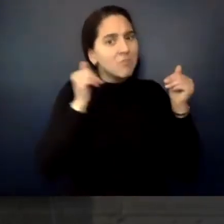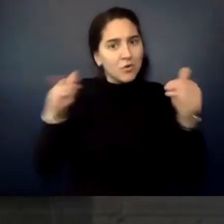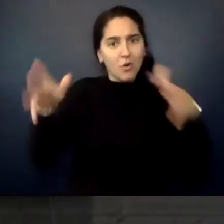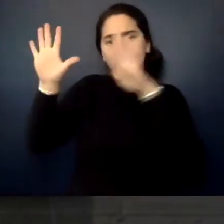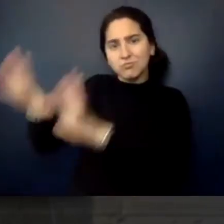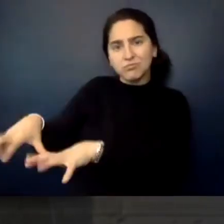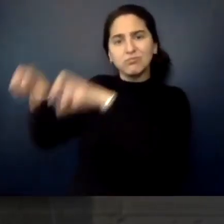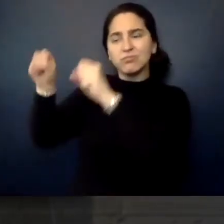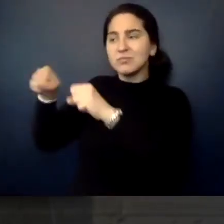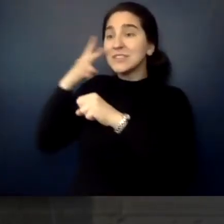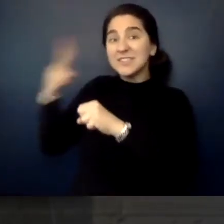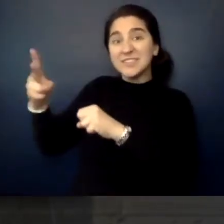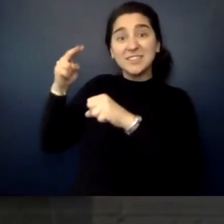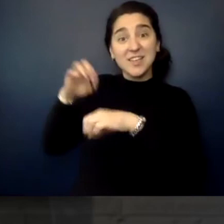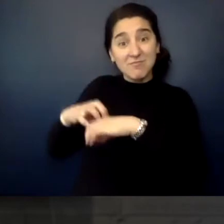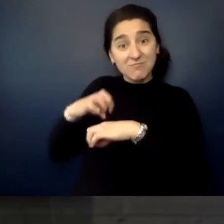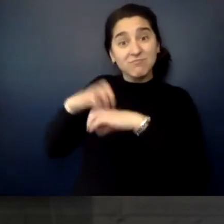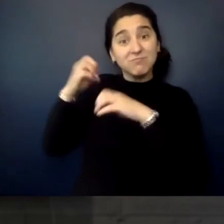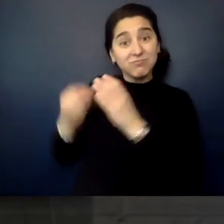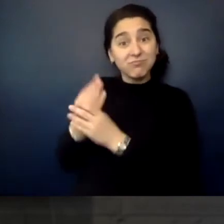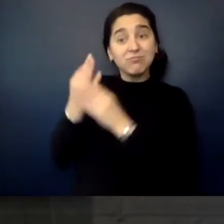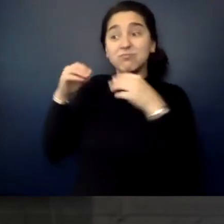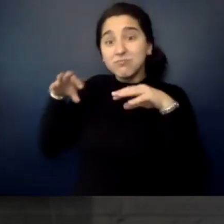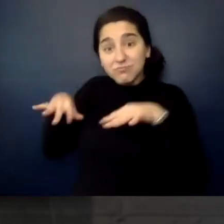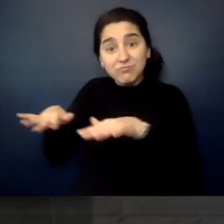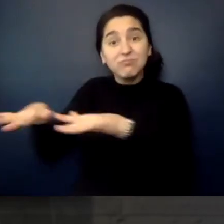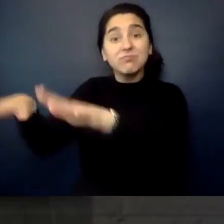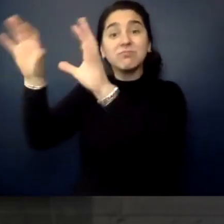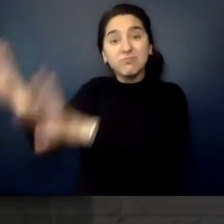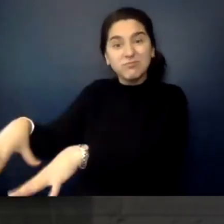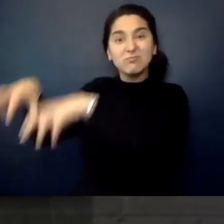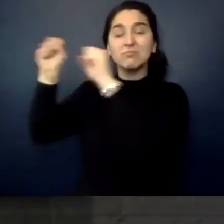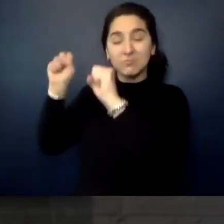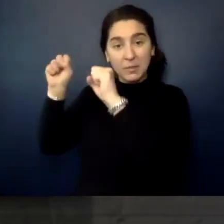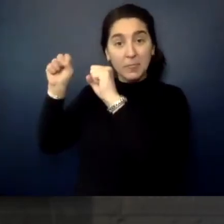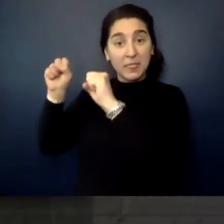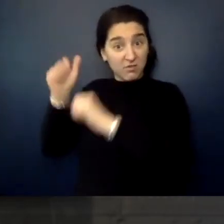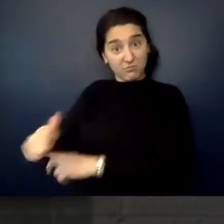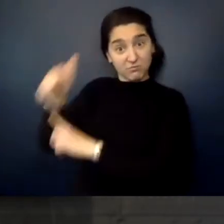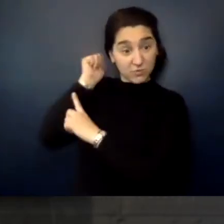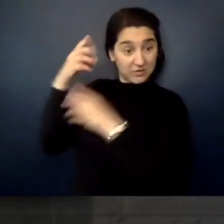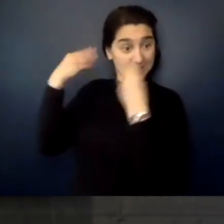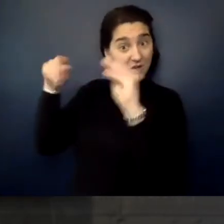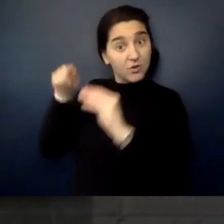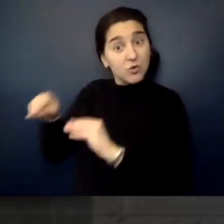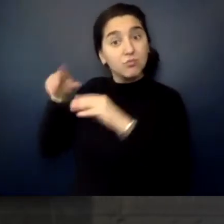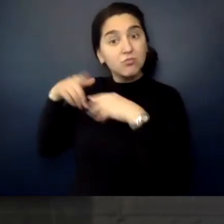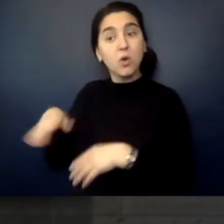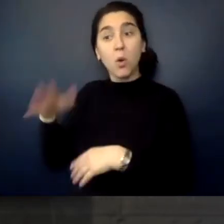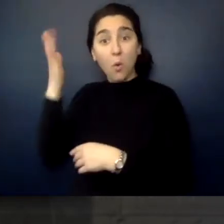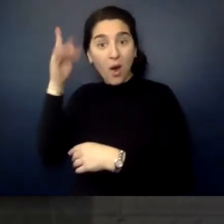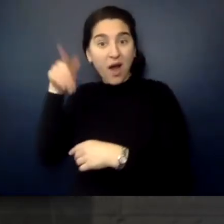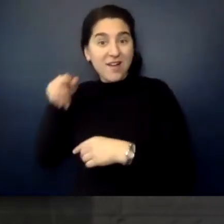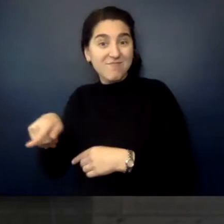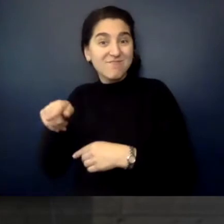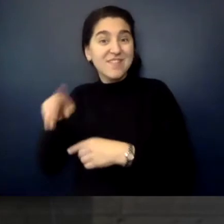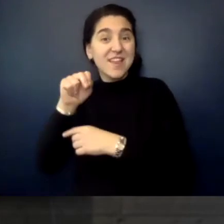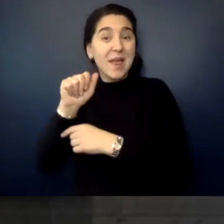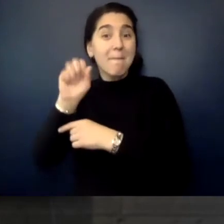the Jezreelite that he refused to sell you. He is no longer alive, but